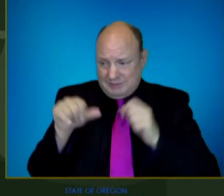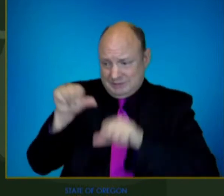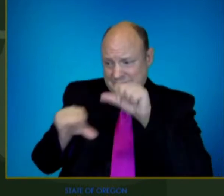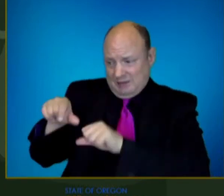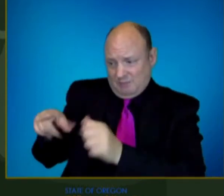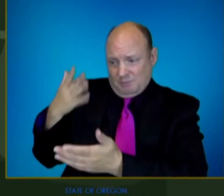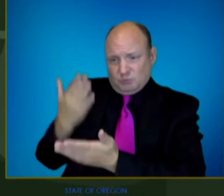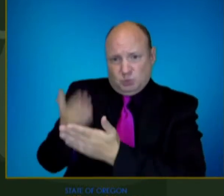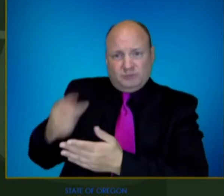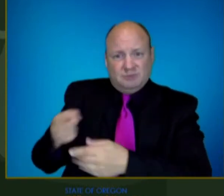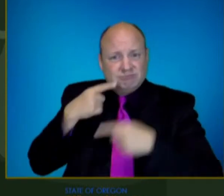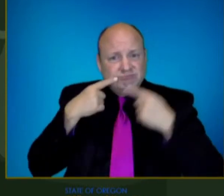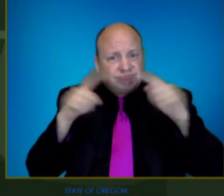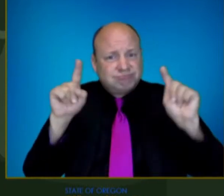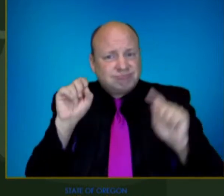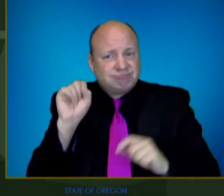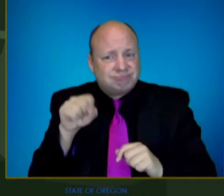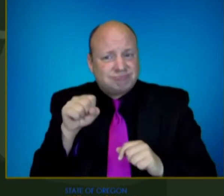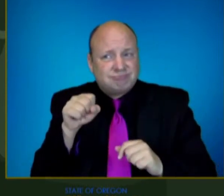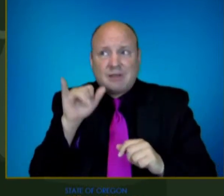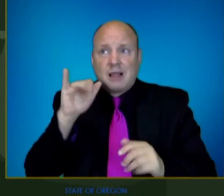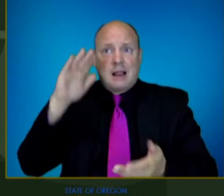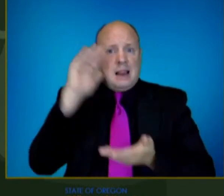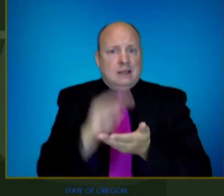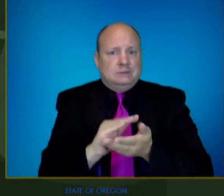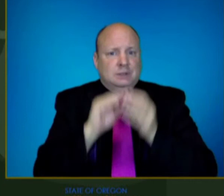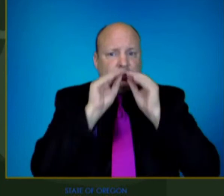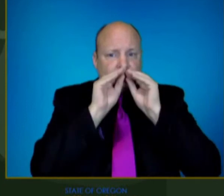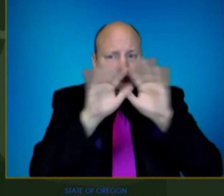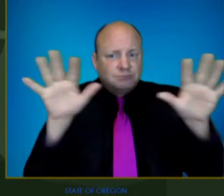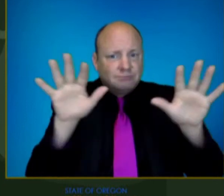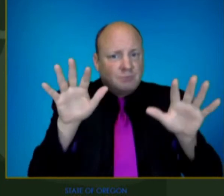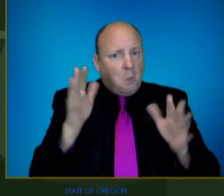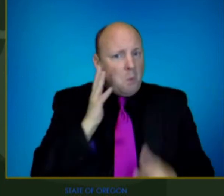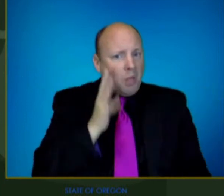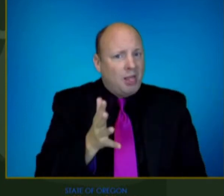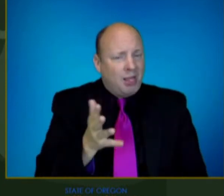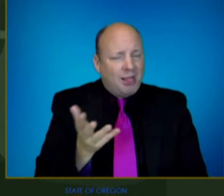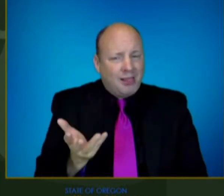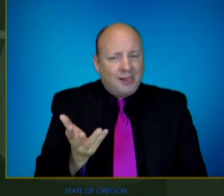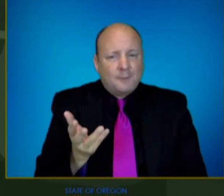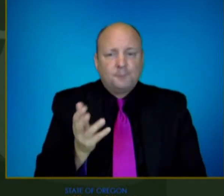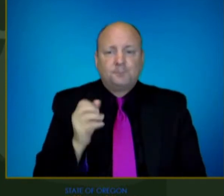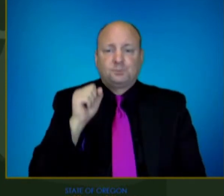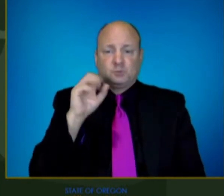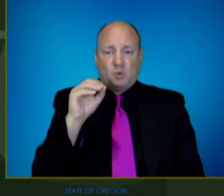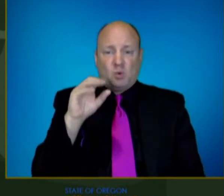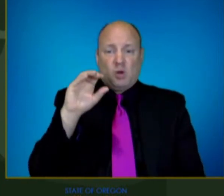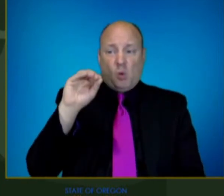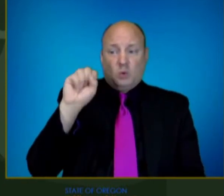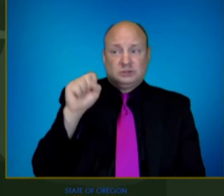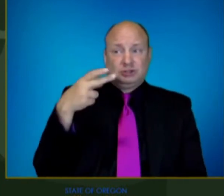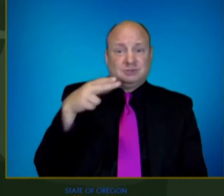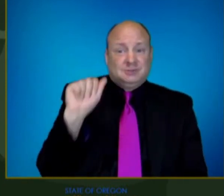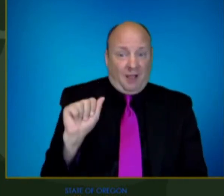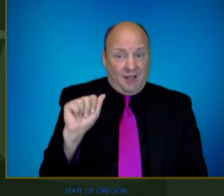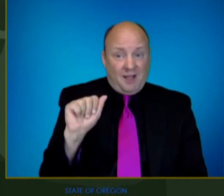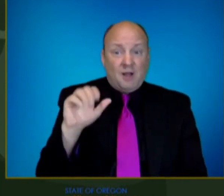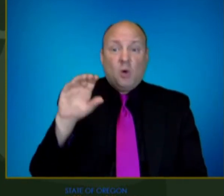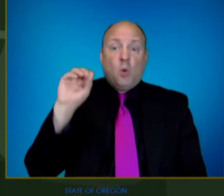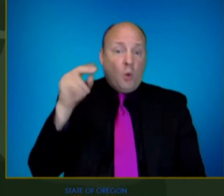the virus. Obviously, OSHA and OHA have enforcement tools. We will take